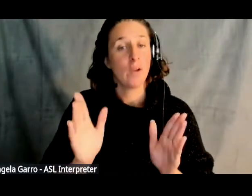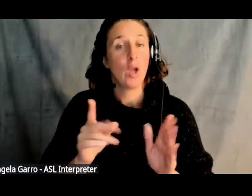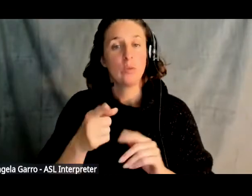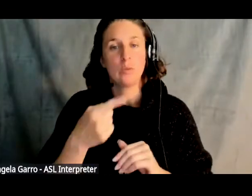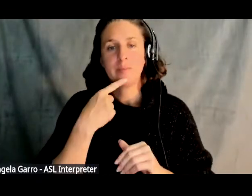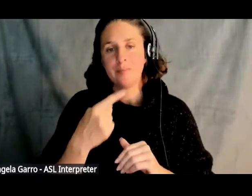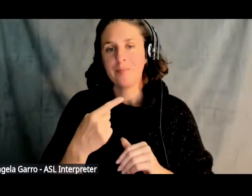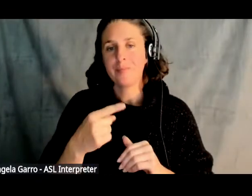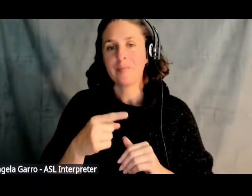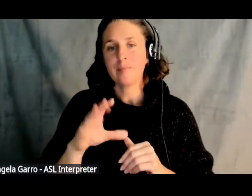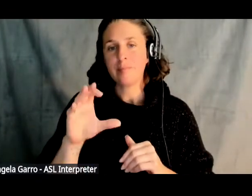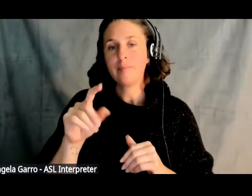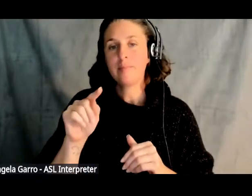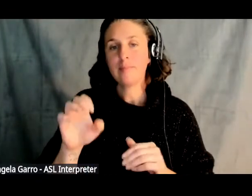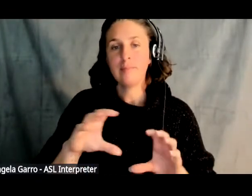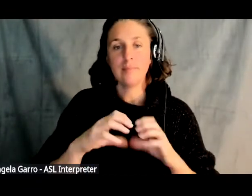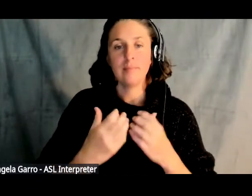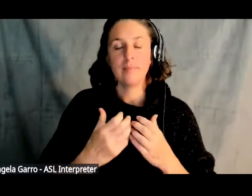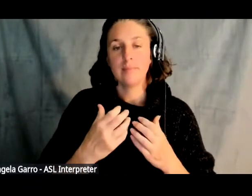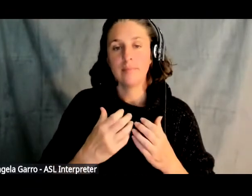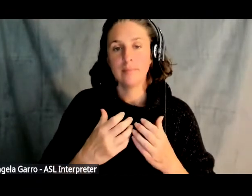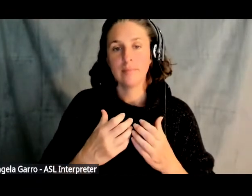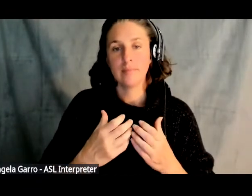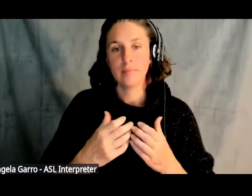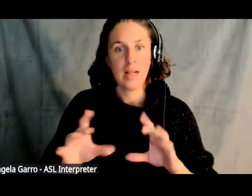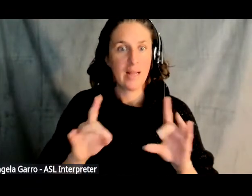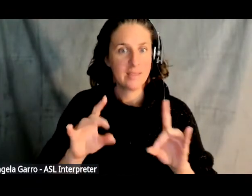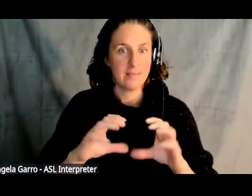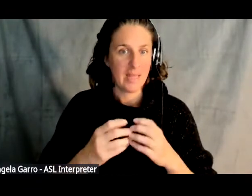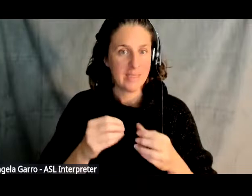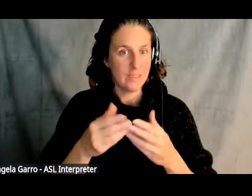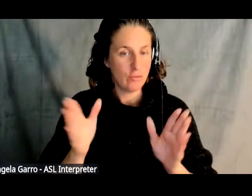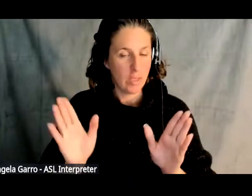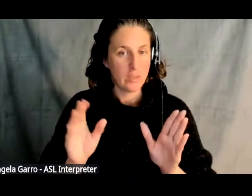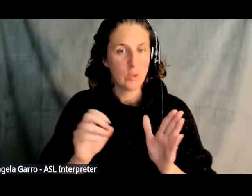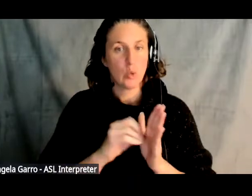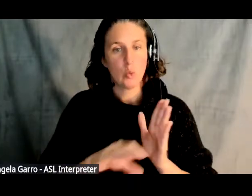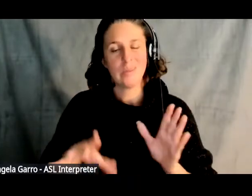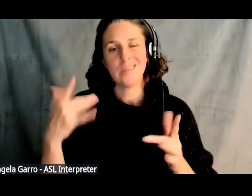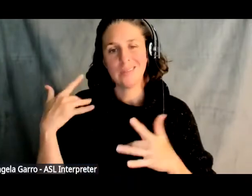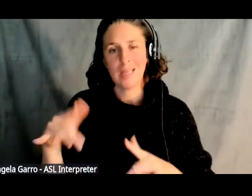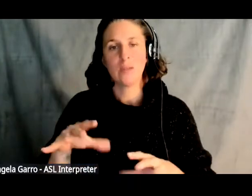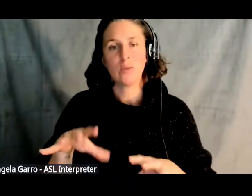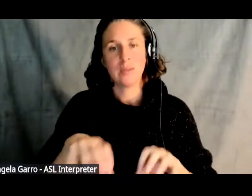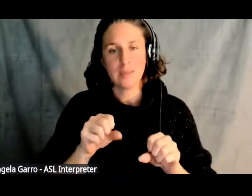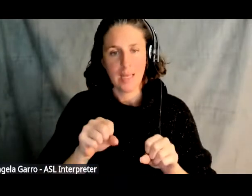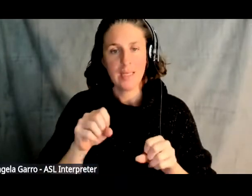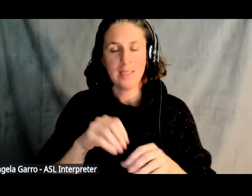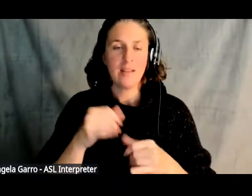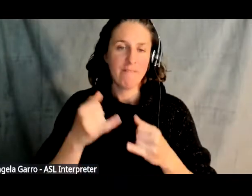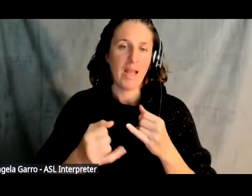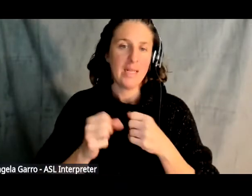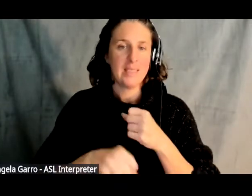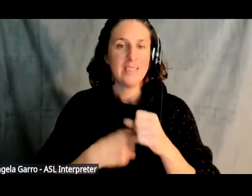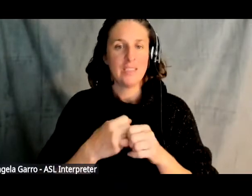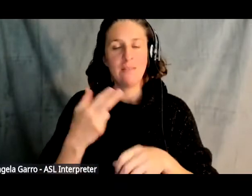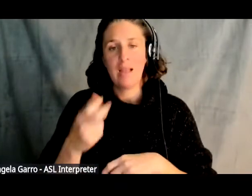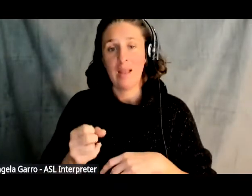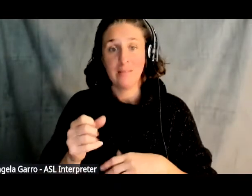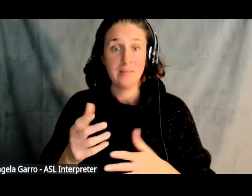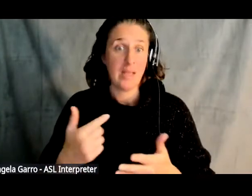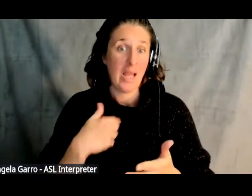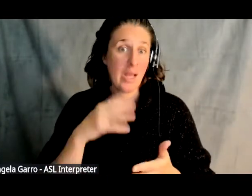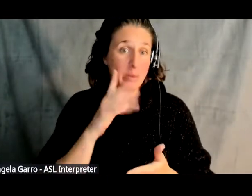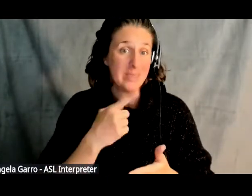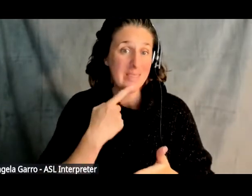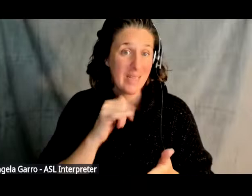that CTE classes or elective classes in general, students tend to take in their final years of high school. And I'd say that's